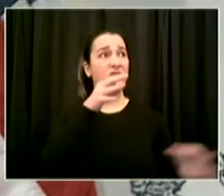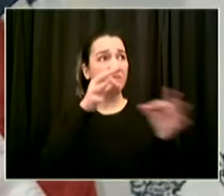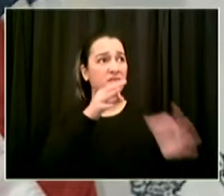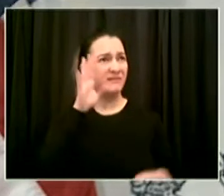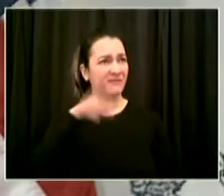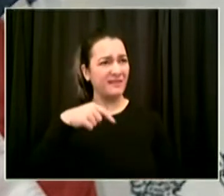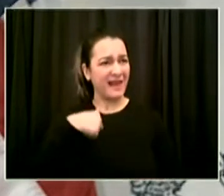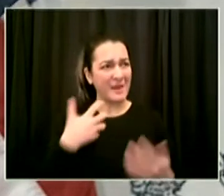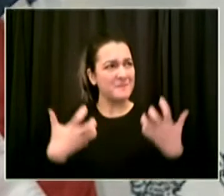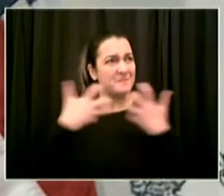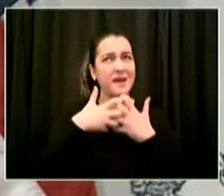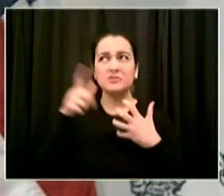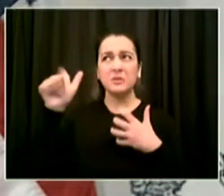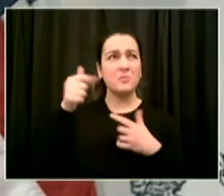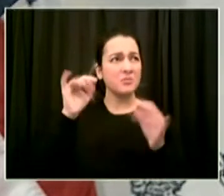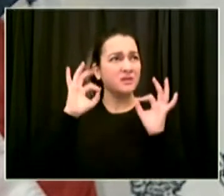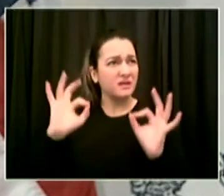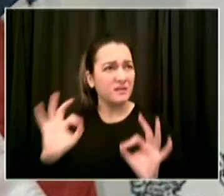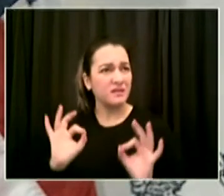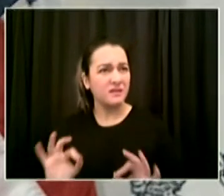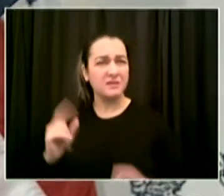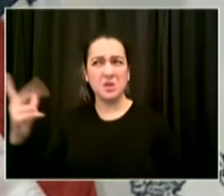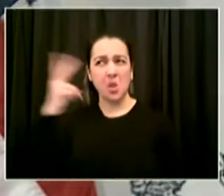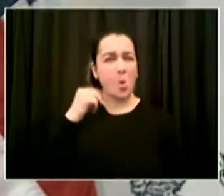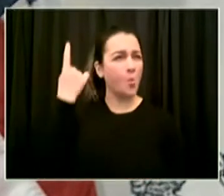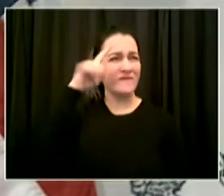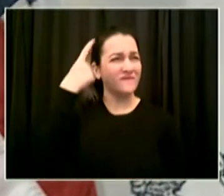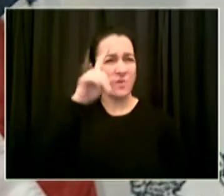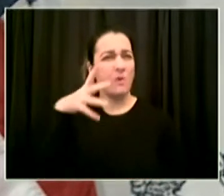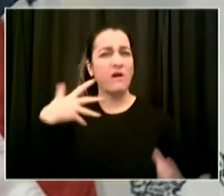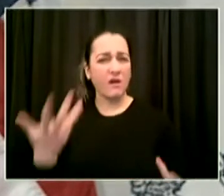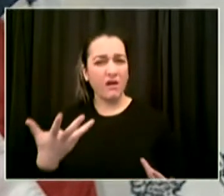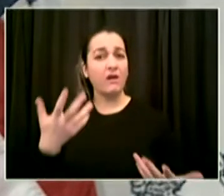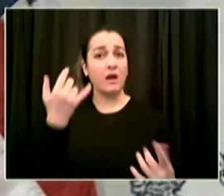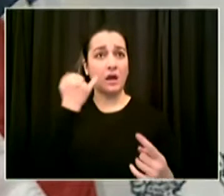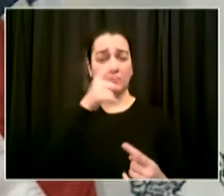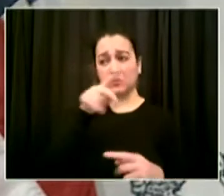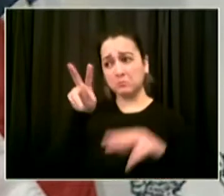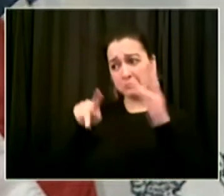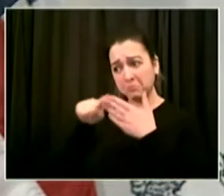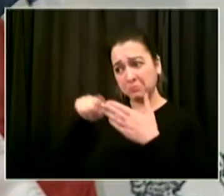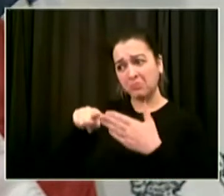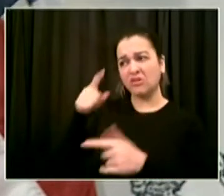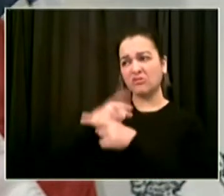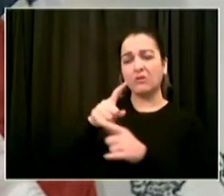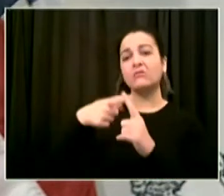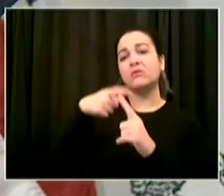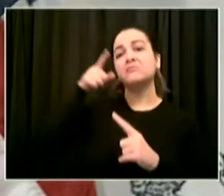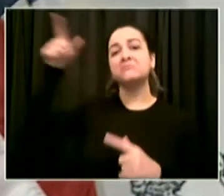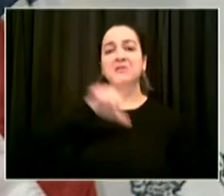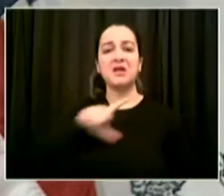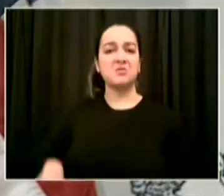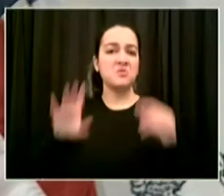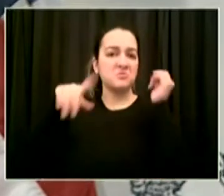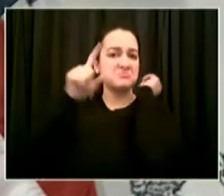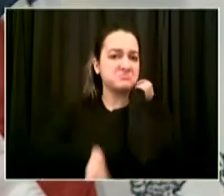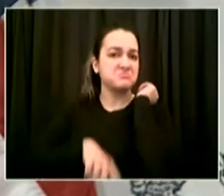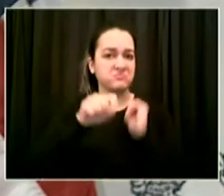move, the panel for educational policy voted against a contract with a test company for this year's G&T